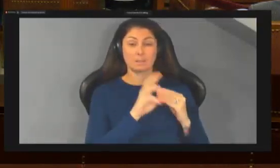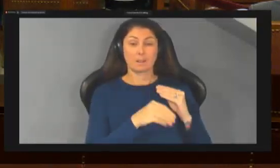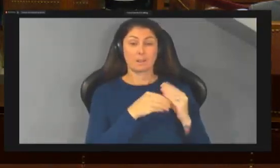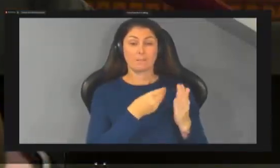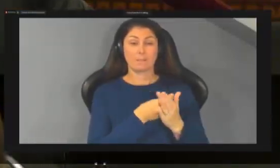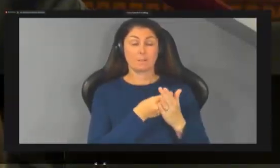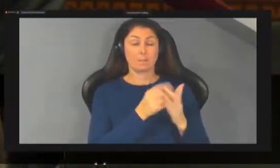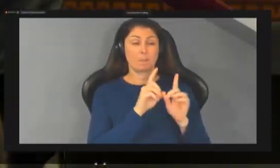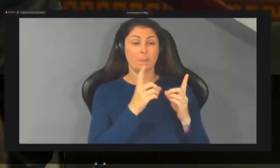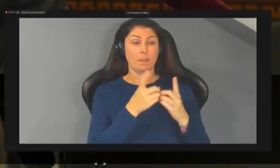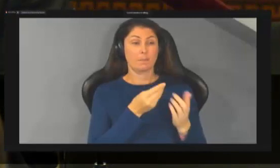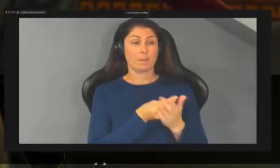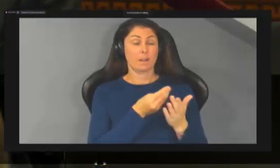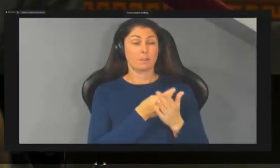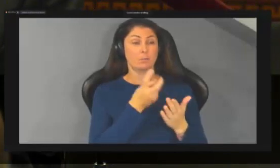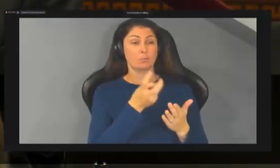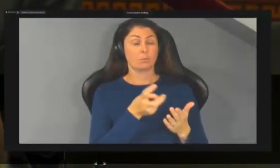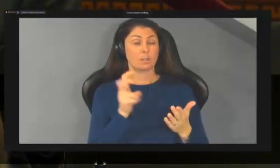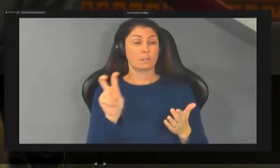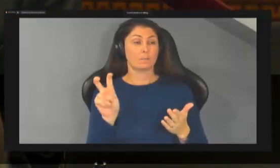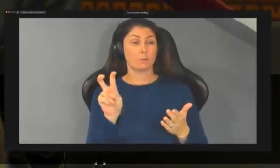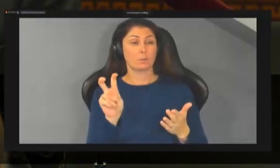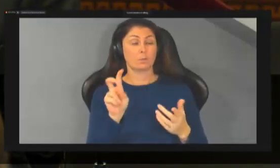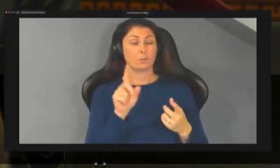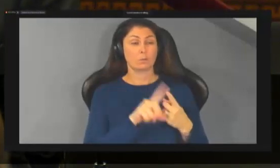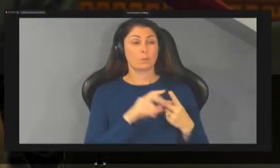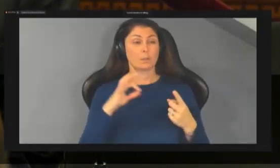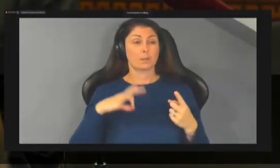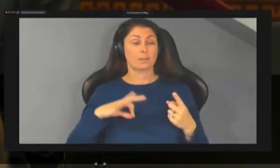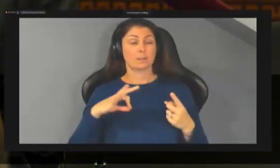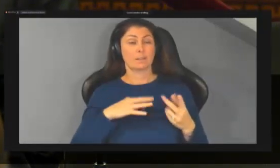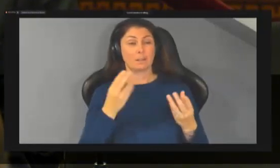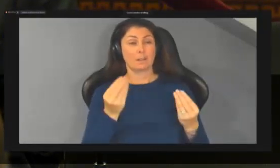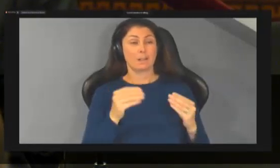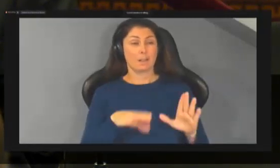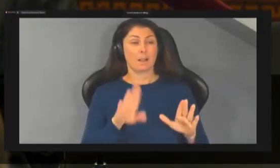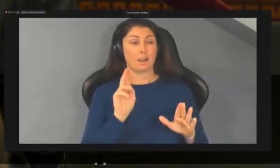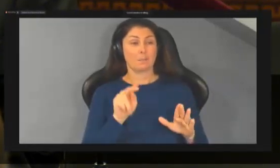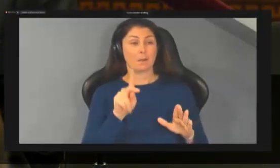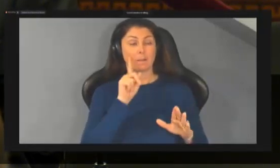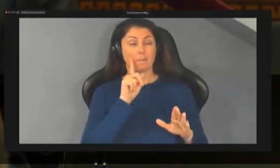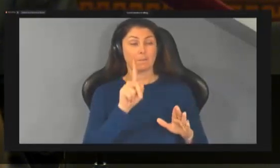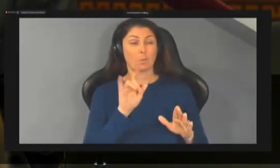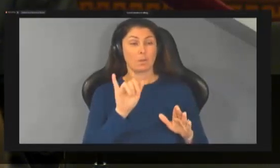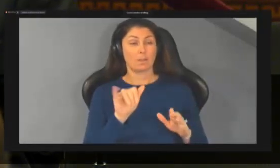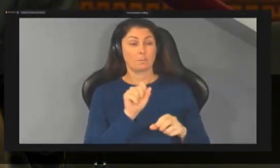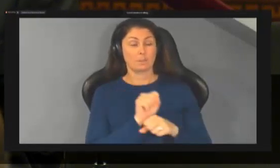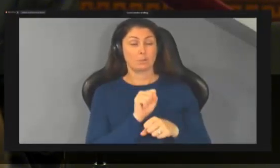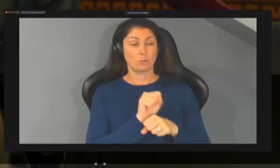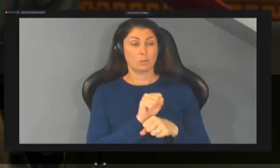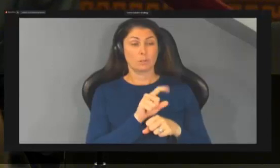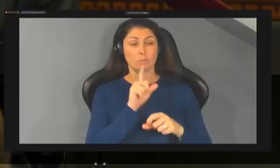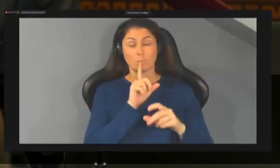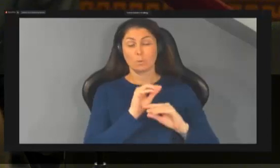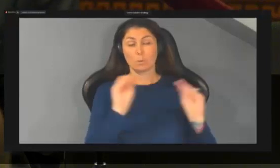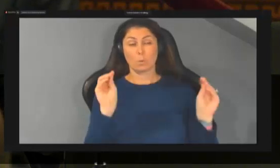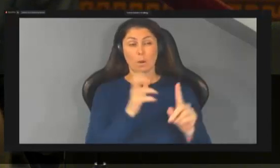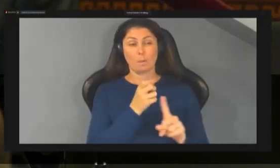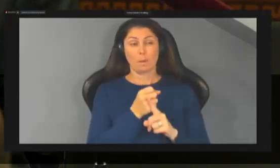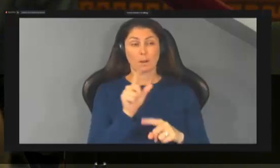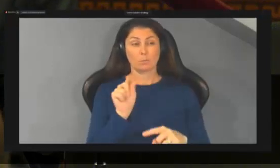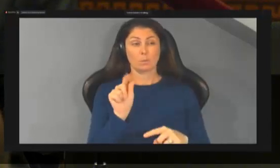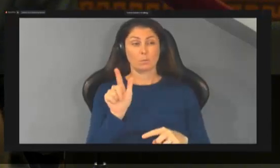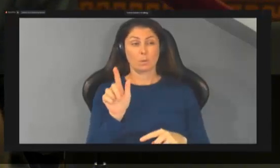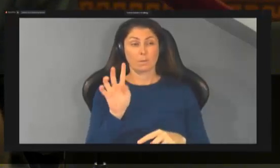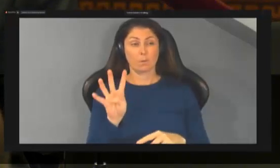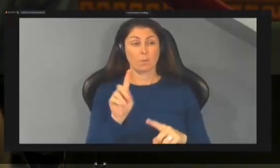Department of Finance to transfer to the Pittsburgh Land Bank for a land bank manager position. There will be no impact in 2024,